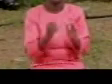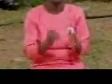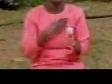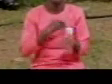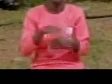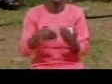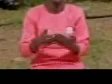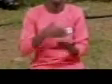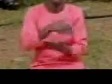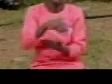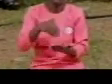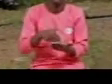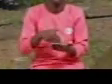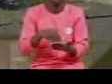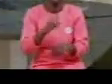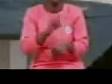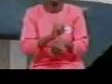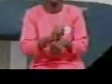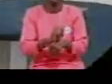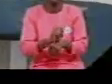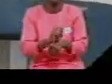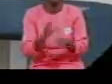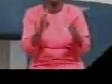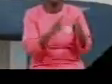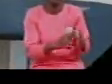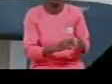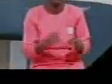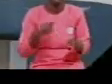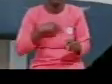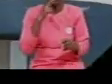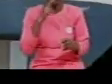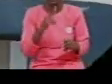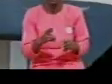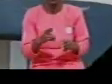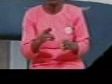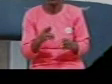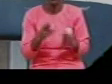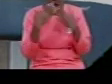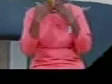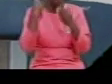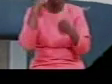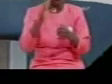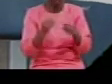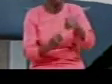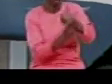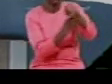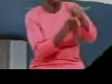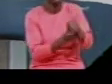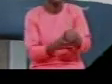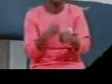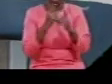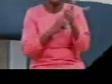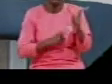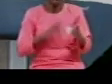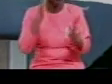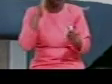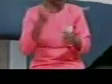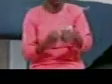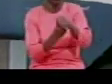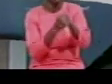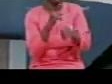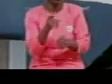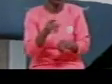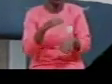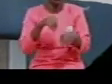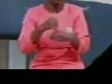committees, we are grateful for your support all along. The Lord will support you in all areas of life in